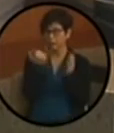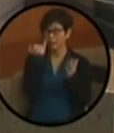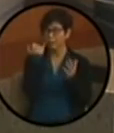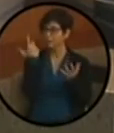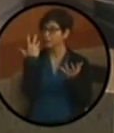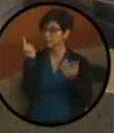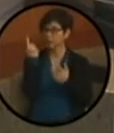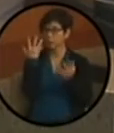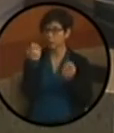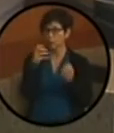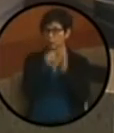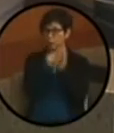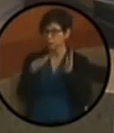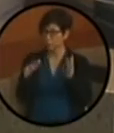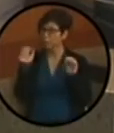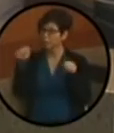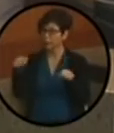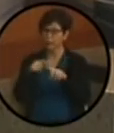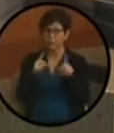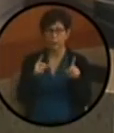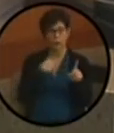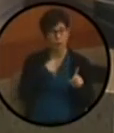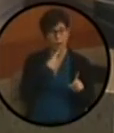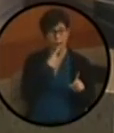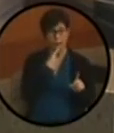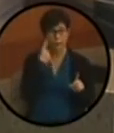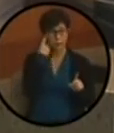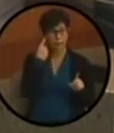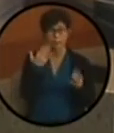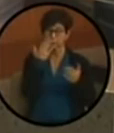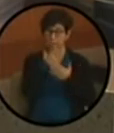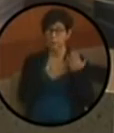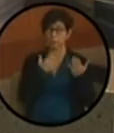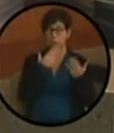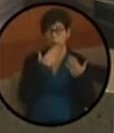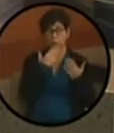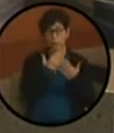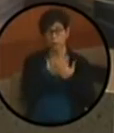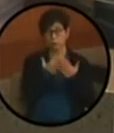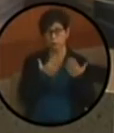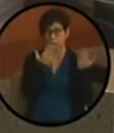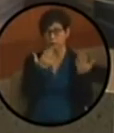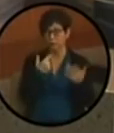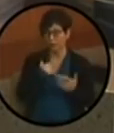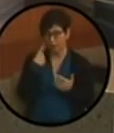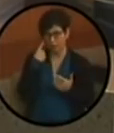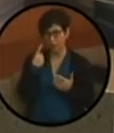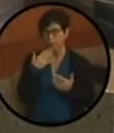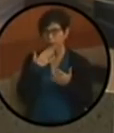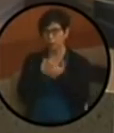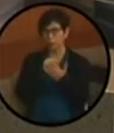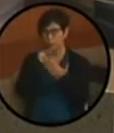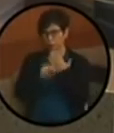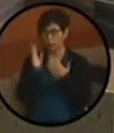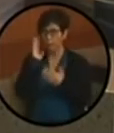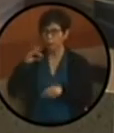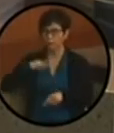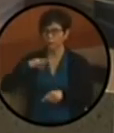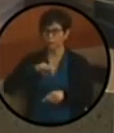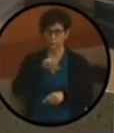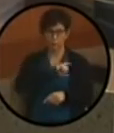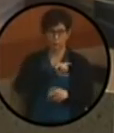But there were some good suggestions. I think this is a really good program that will benefit the police department and the